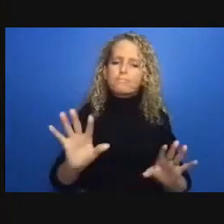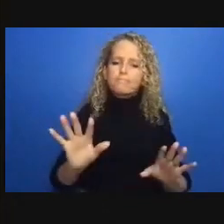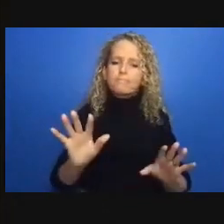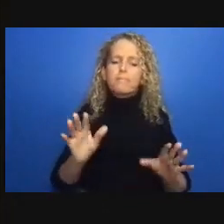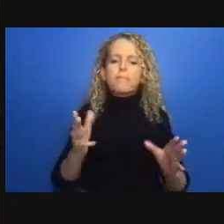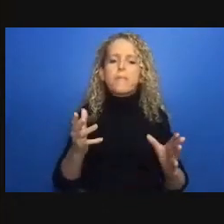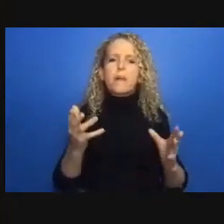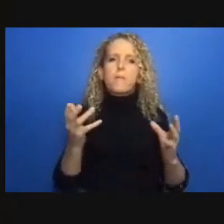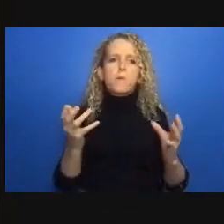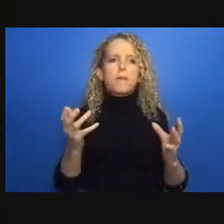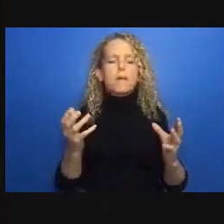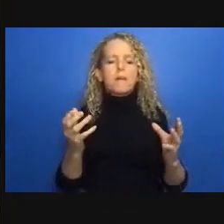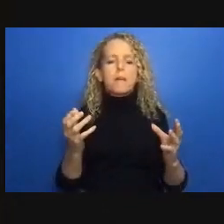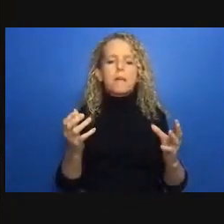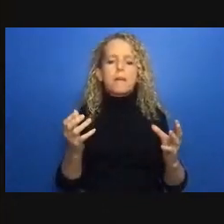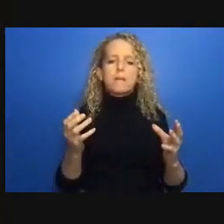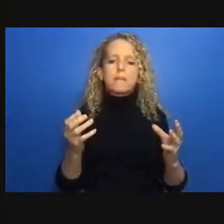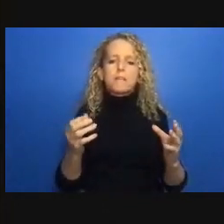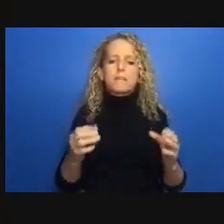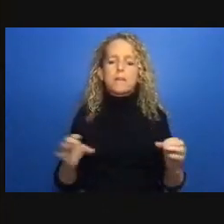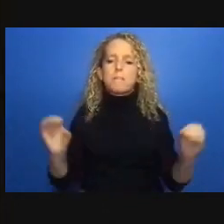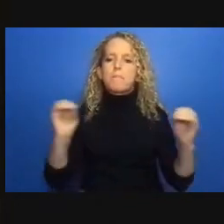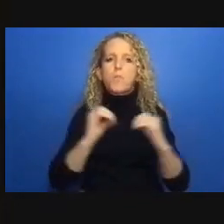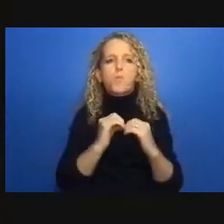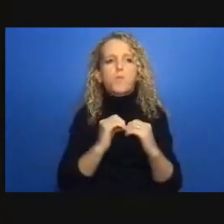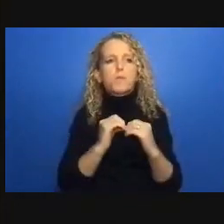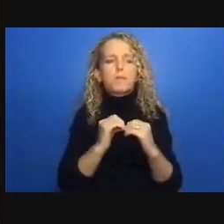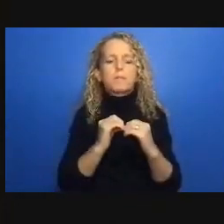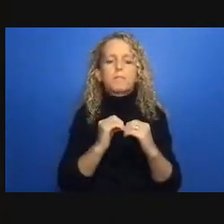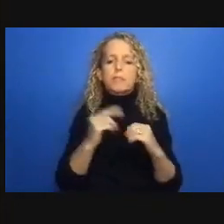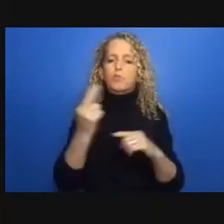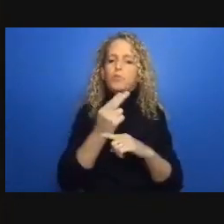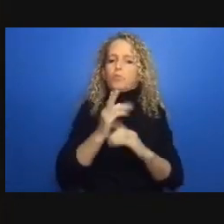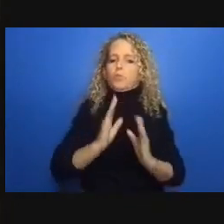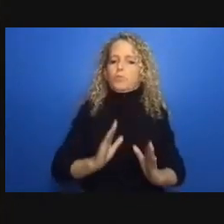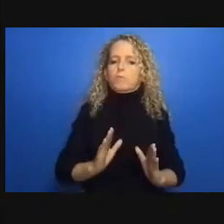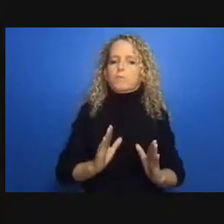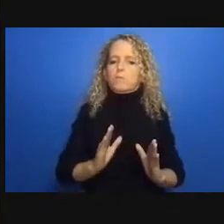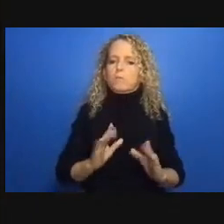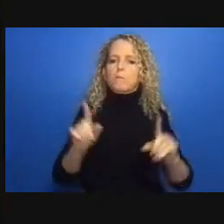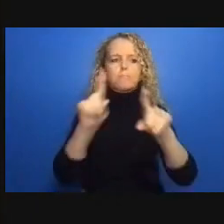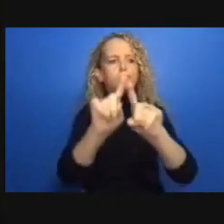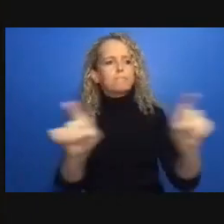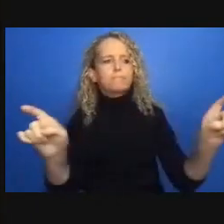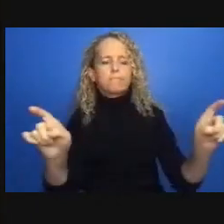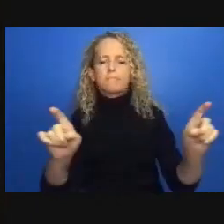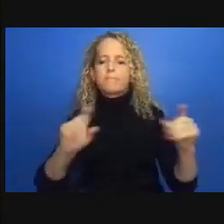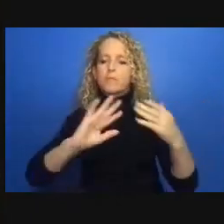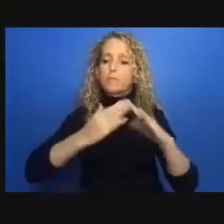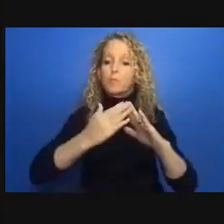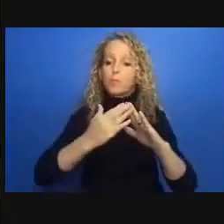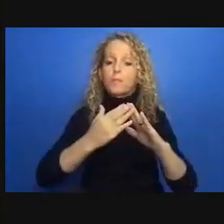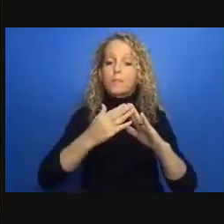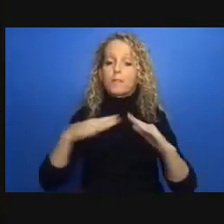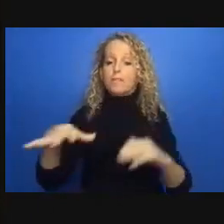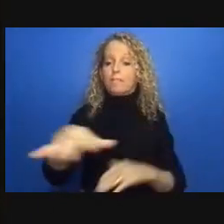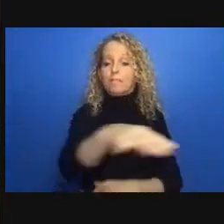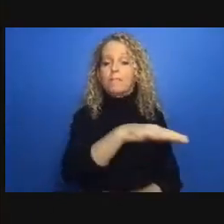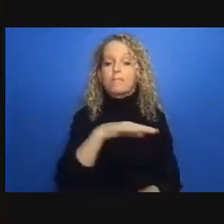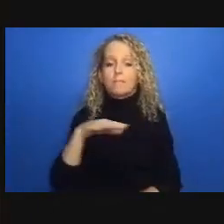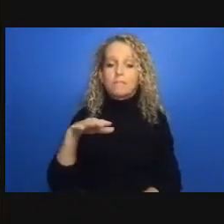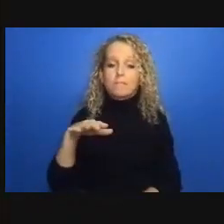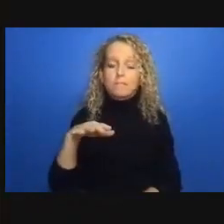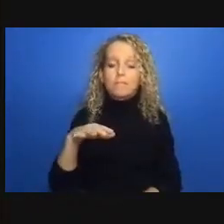of a user-focused methodology and go to the people in the community and really try to step back and